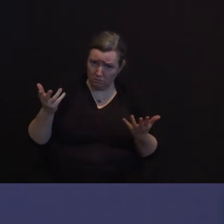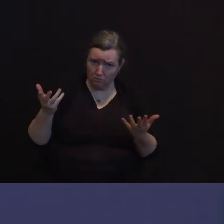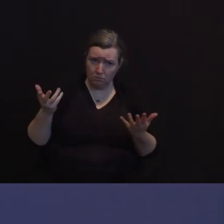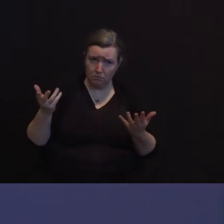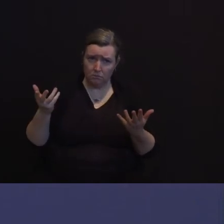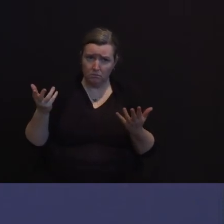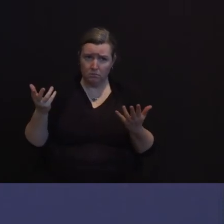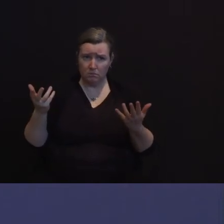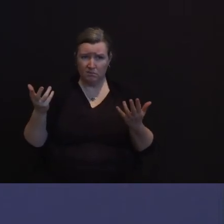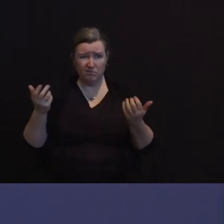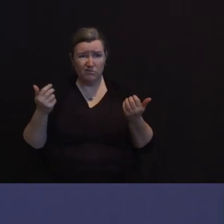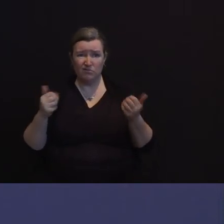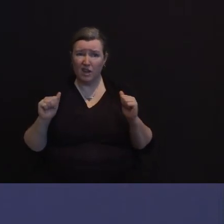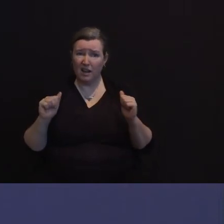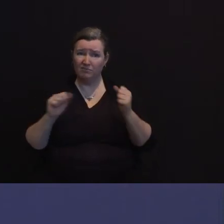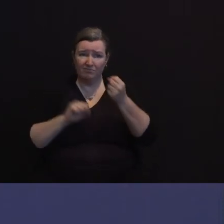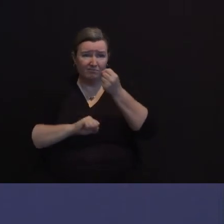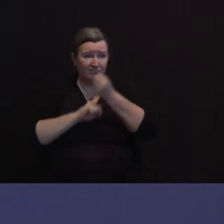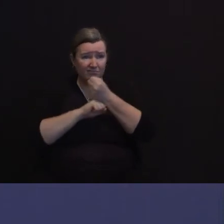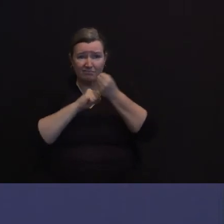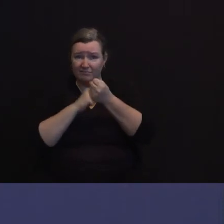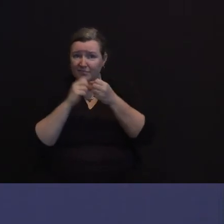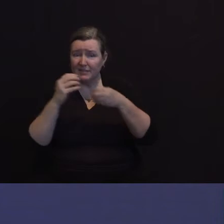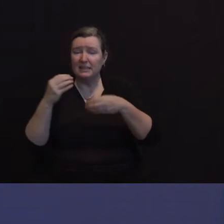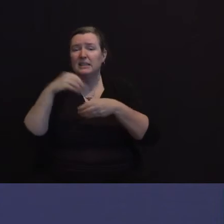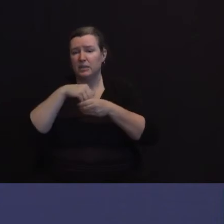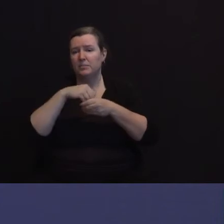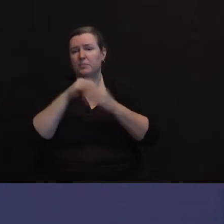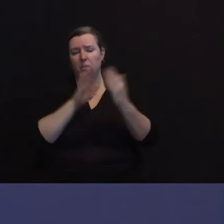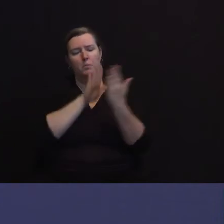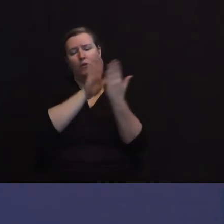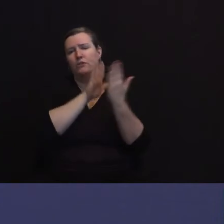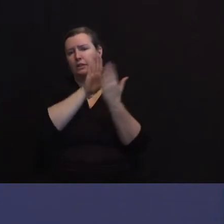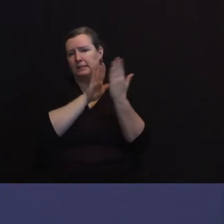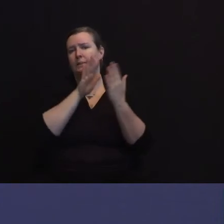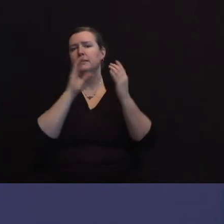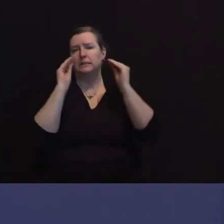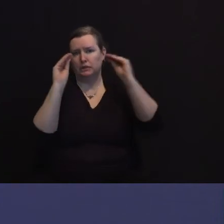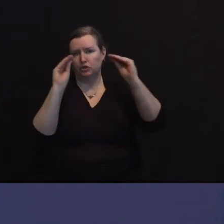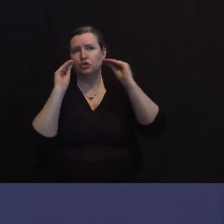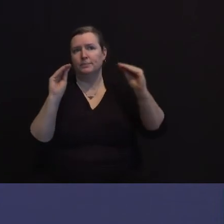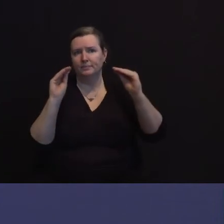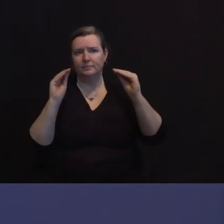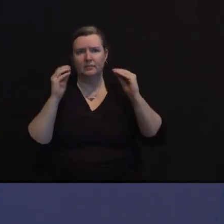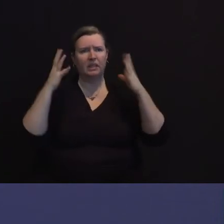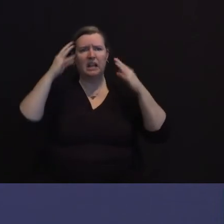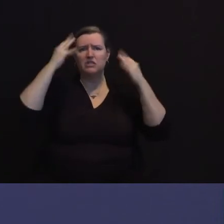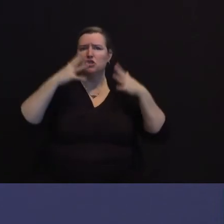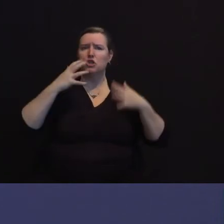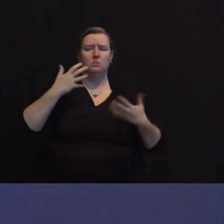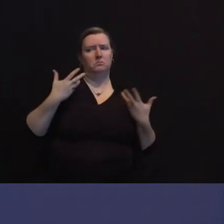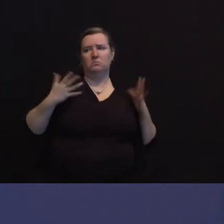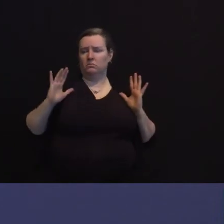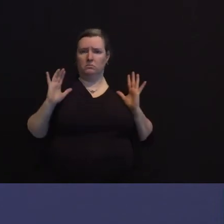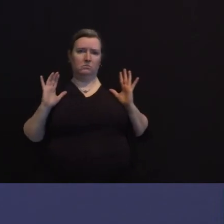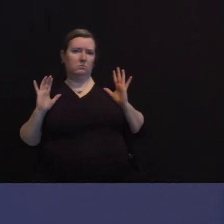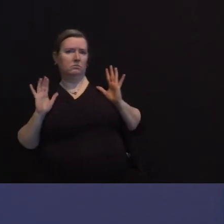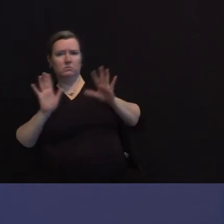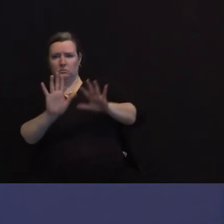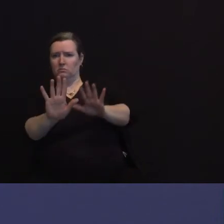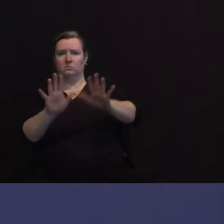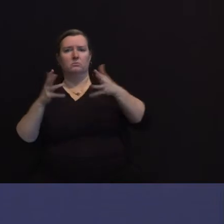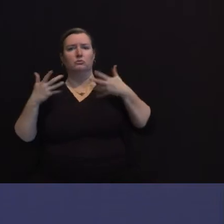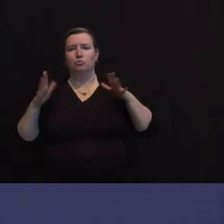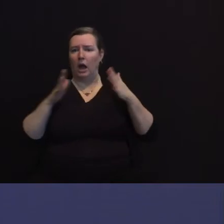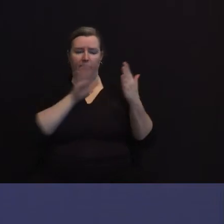in-person instruction. Teachers' unions have pushed back on this, and it's reached a stalemate in some towns. How soon will teachers who currently